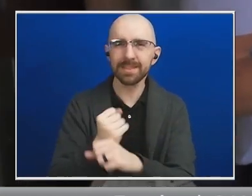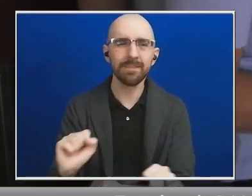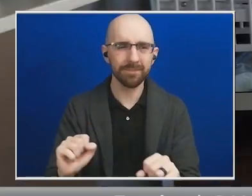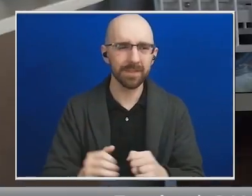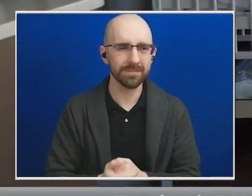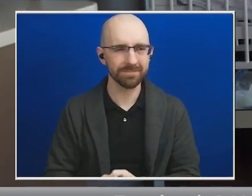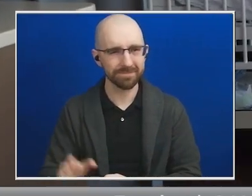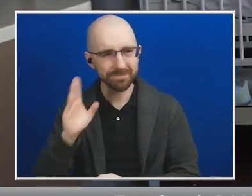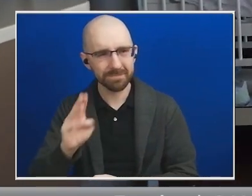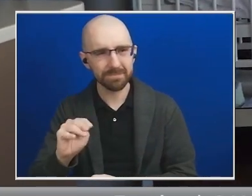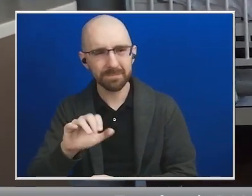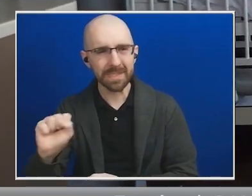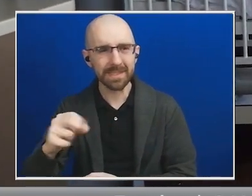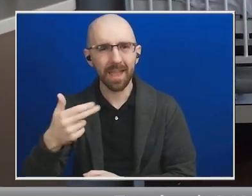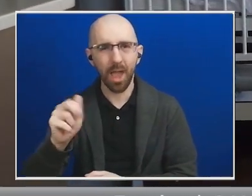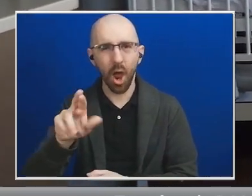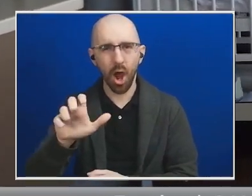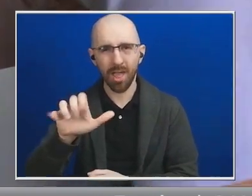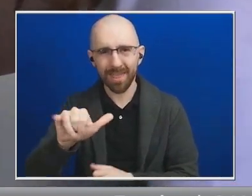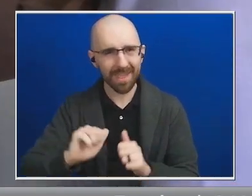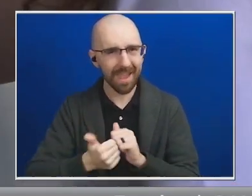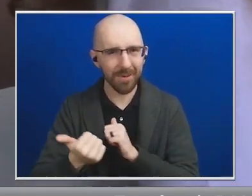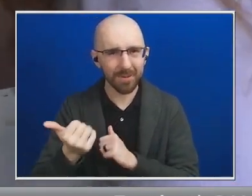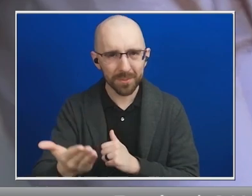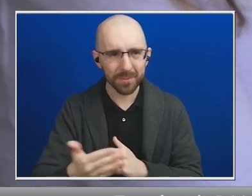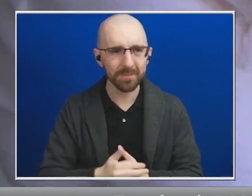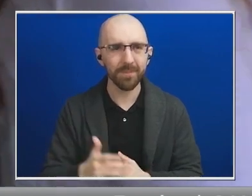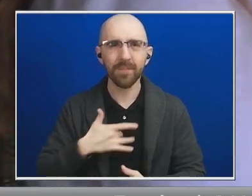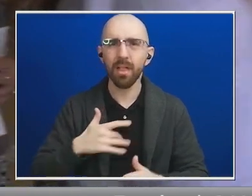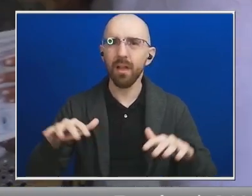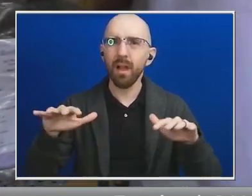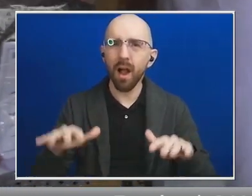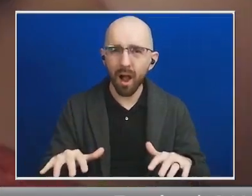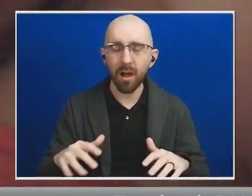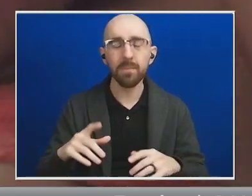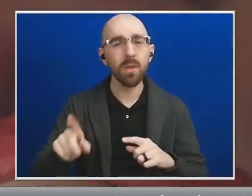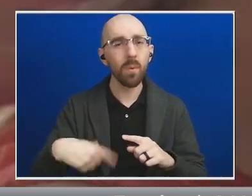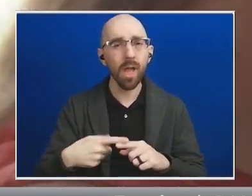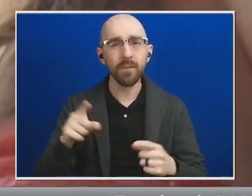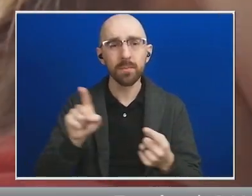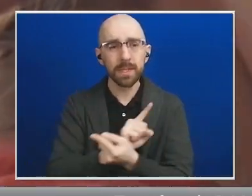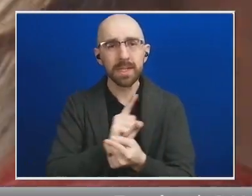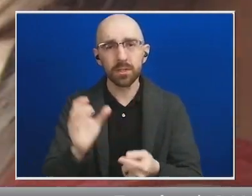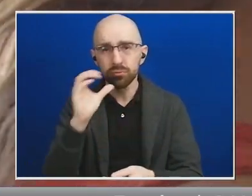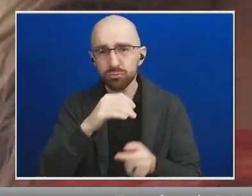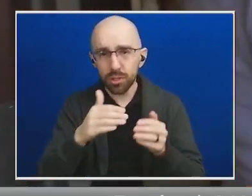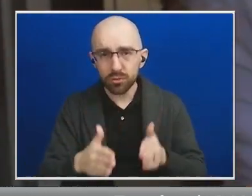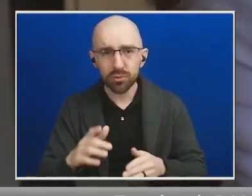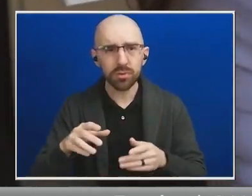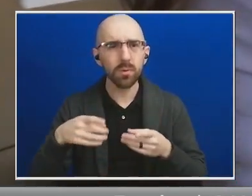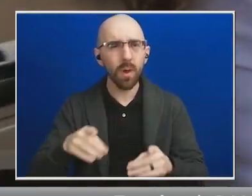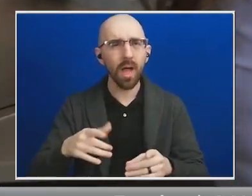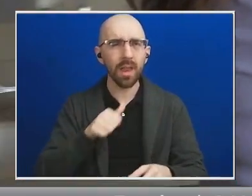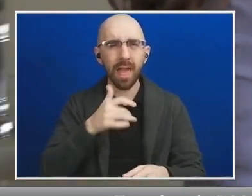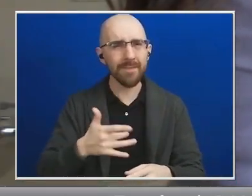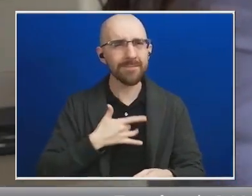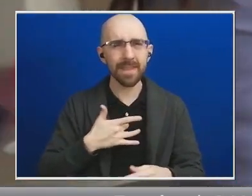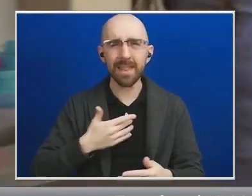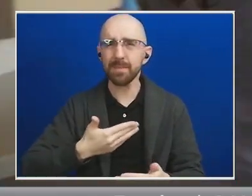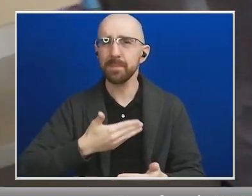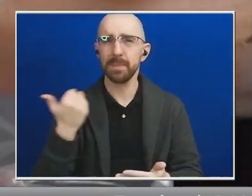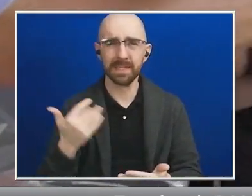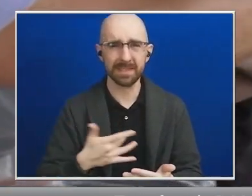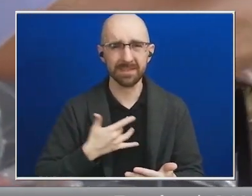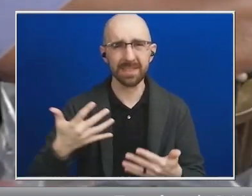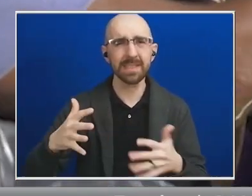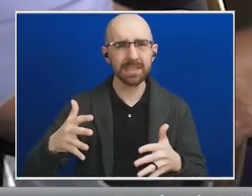are you? calmer, even when meeting strangers while not feeling their best. Can I hand your little buddy to